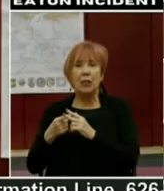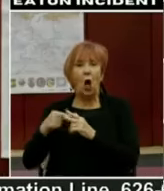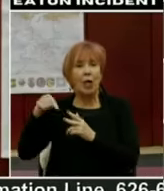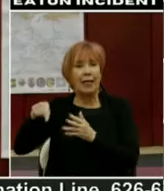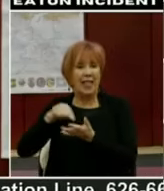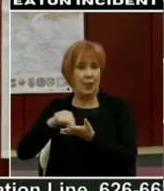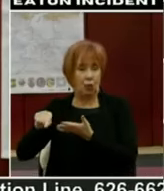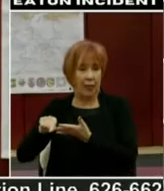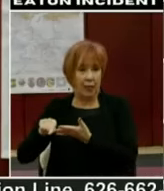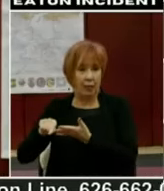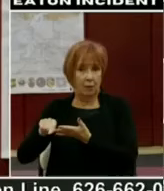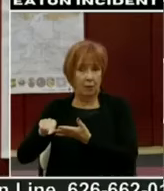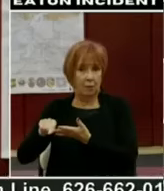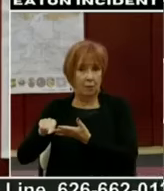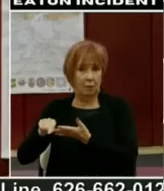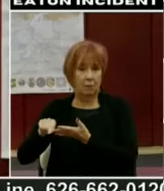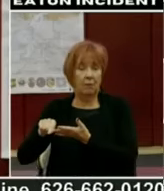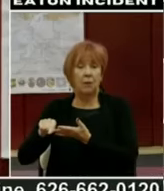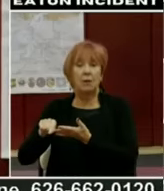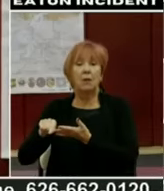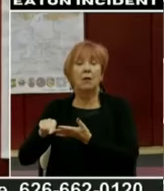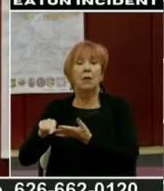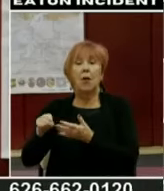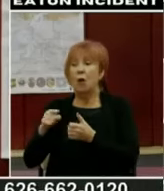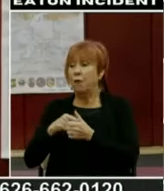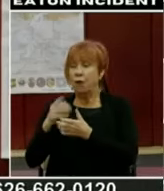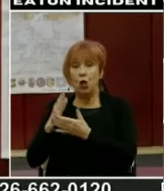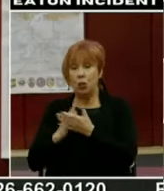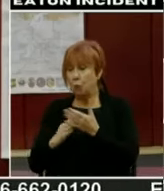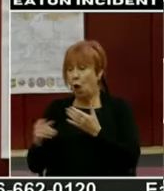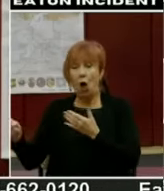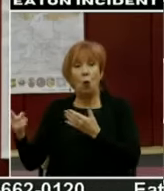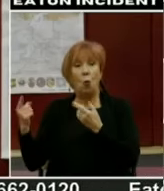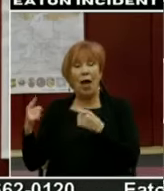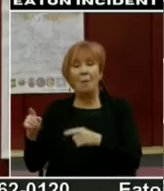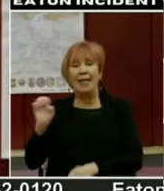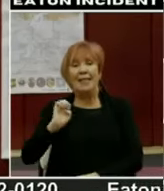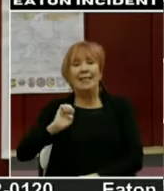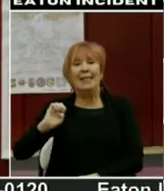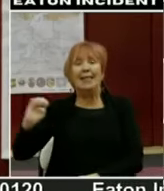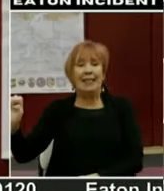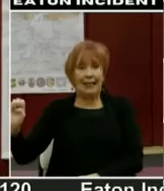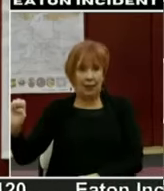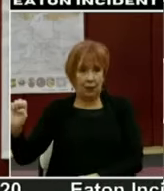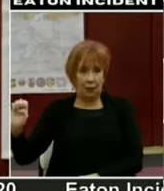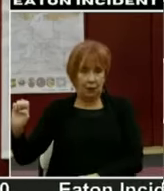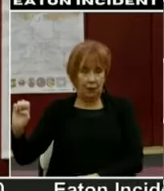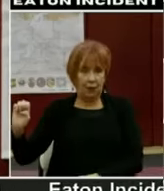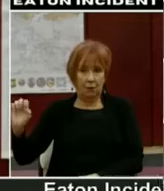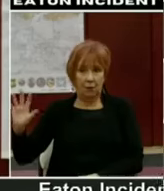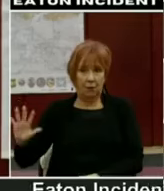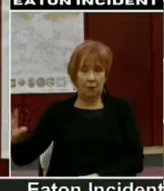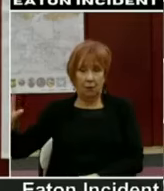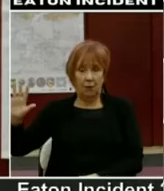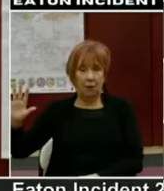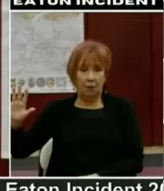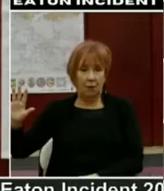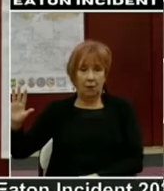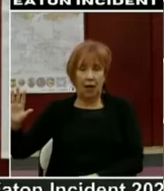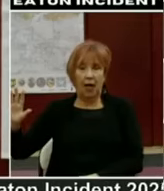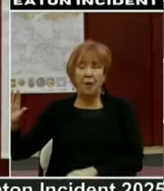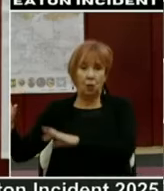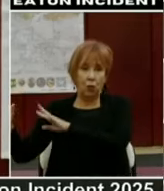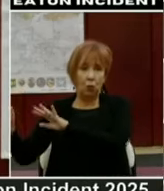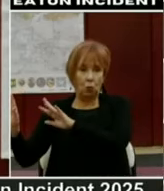week. The first part will occur on the eastern side of the area, and we will work our way